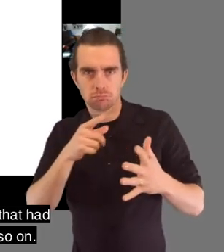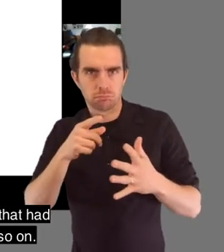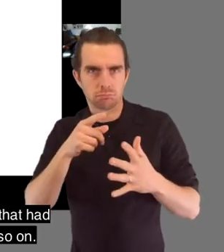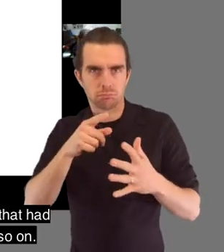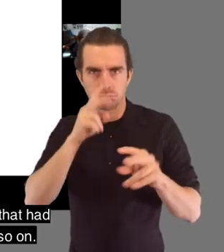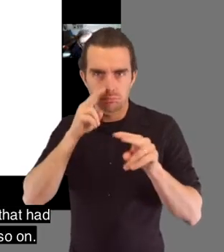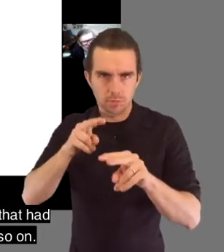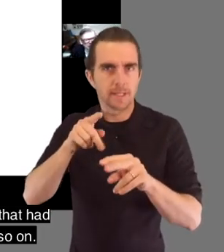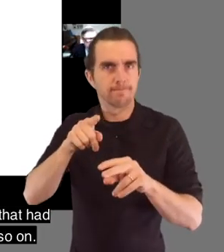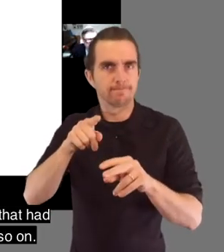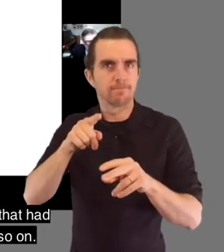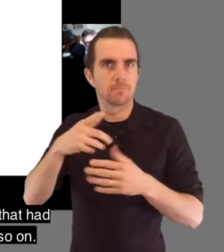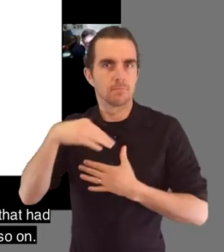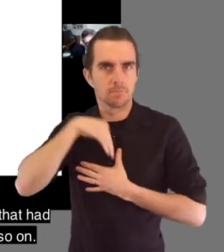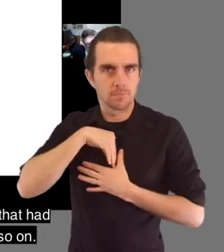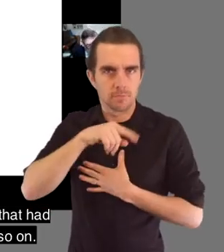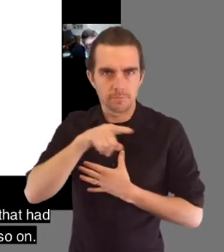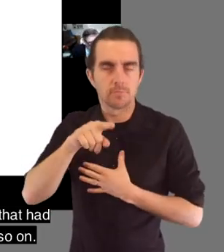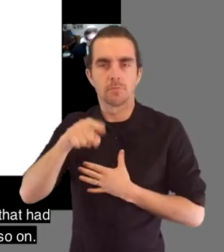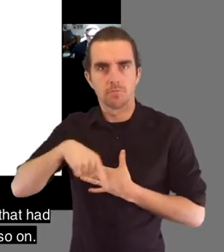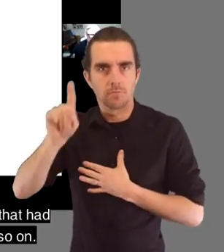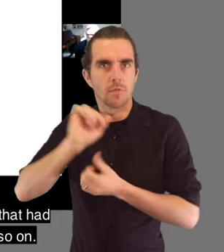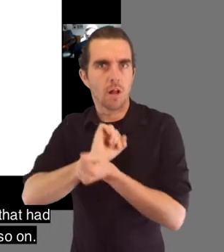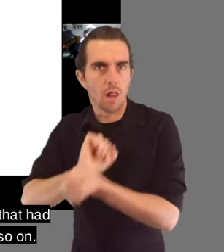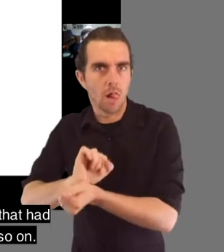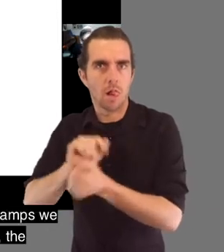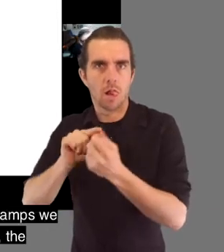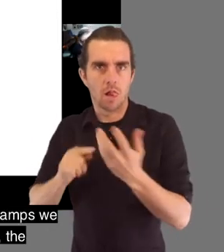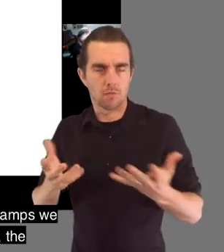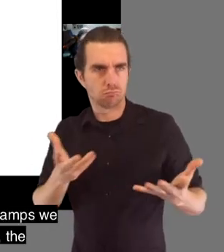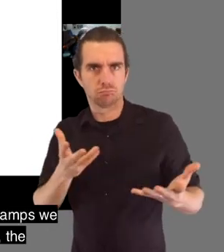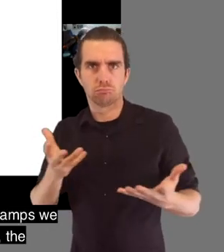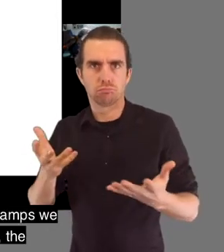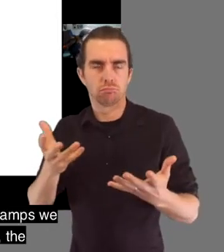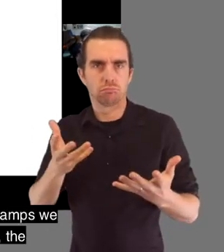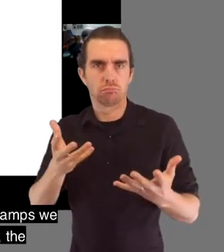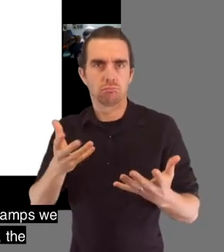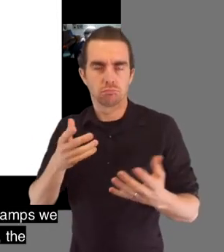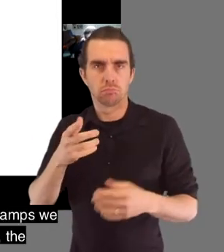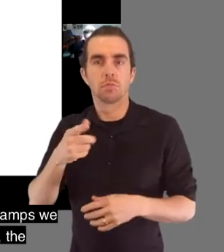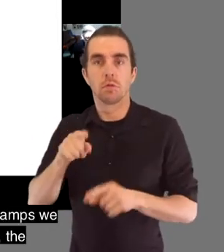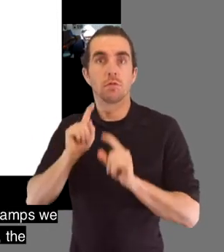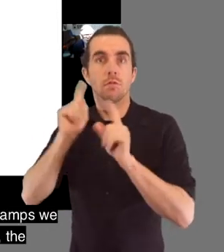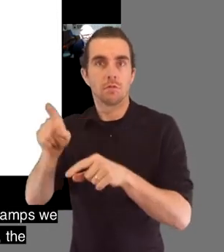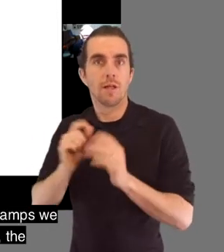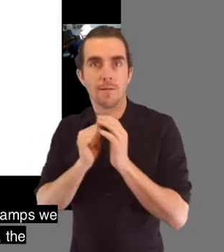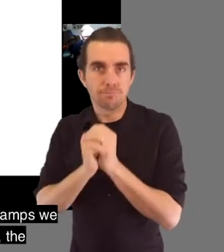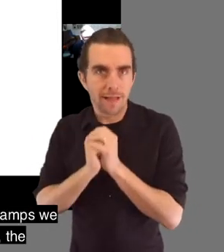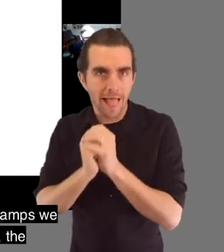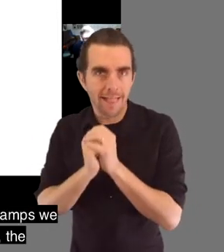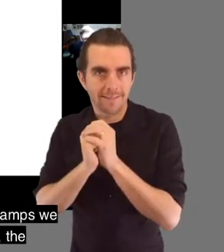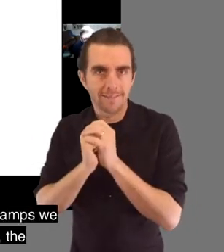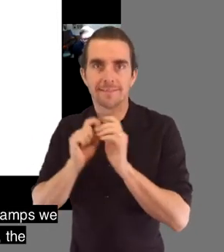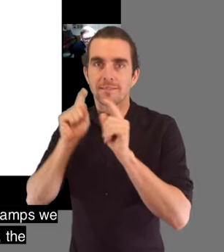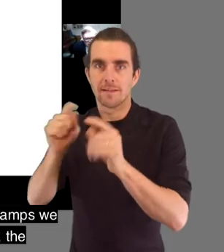was happening to them that had to be contained, chained up, and so on. And then when they went to the prayer camps, we have this, what I talked about